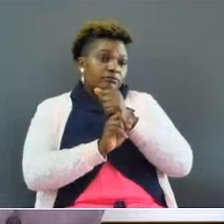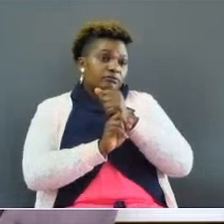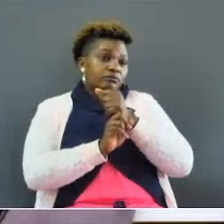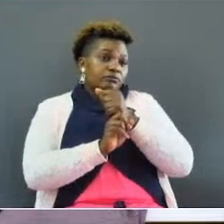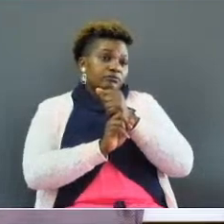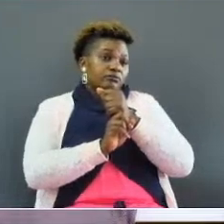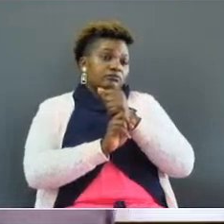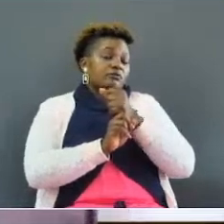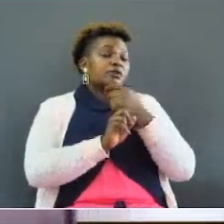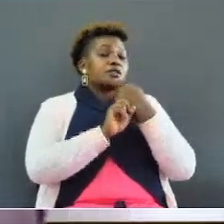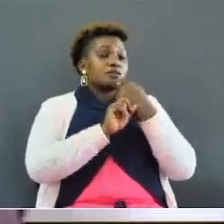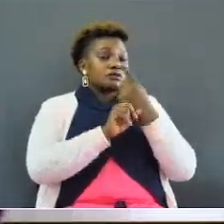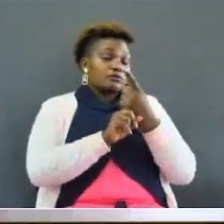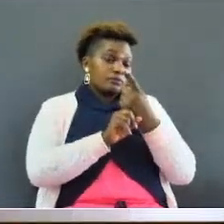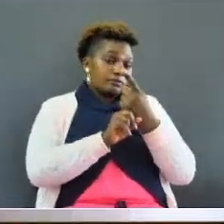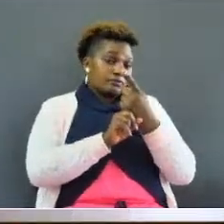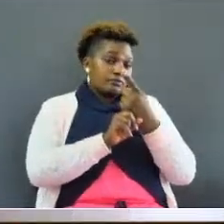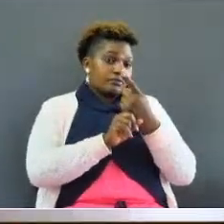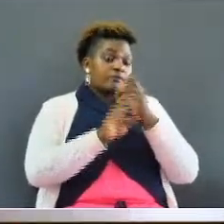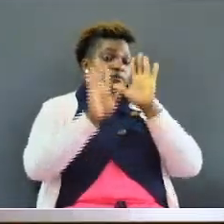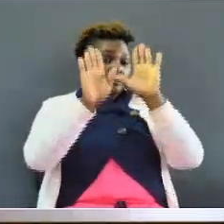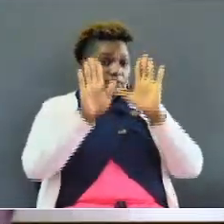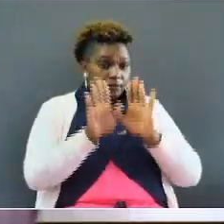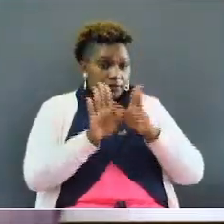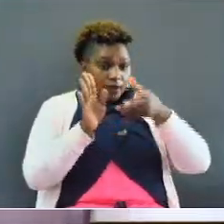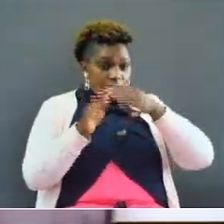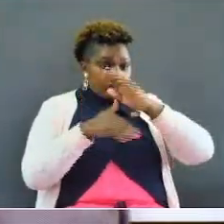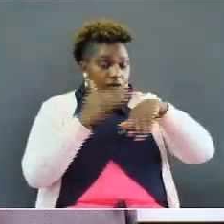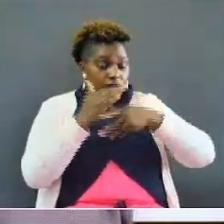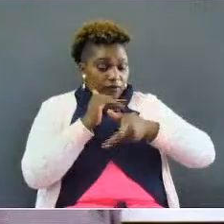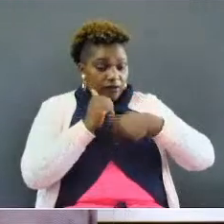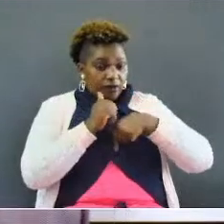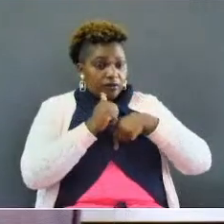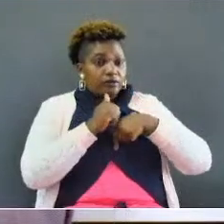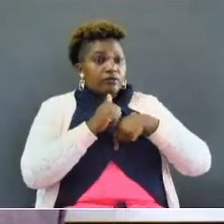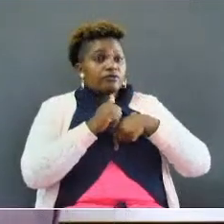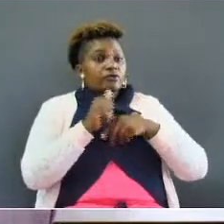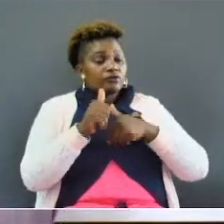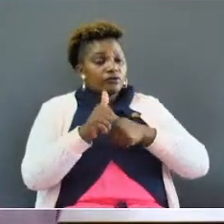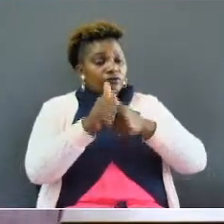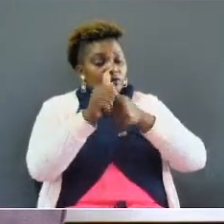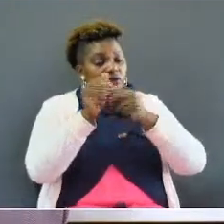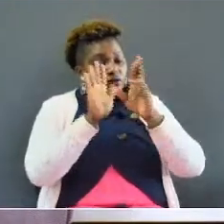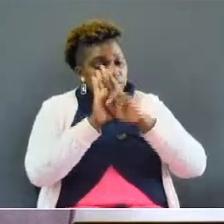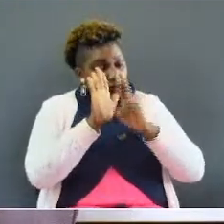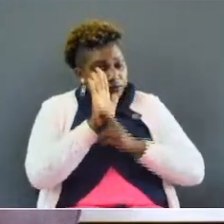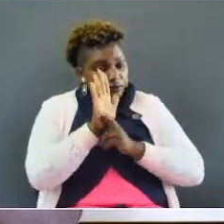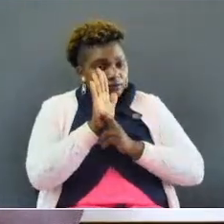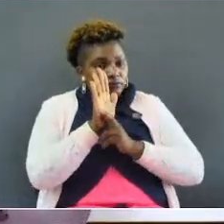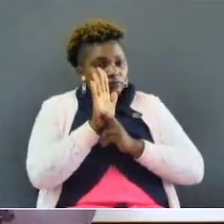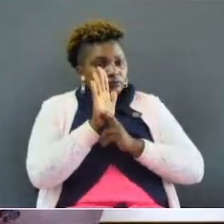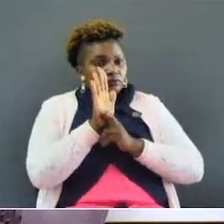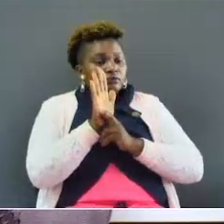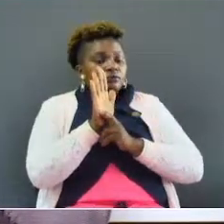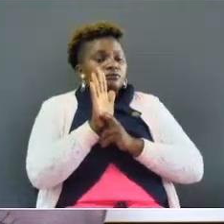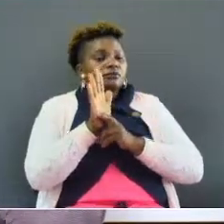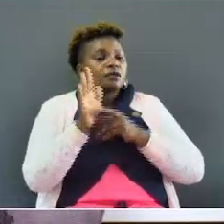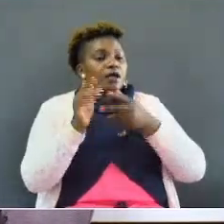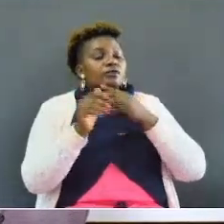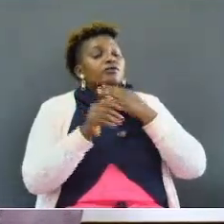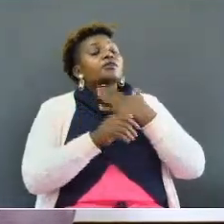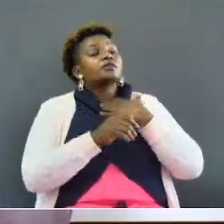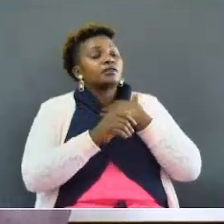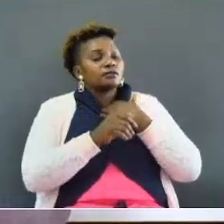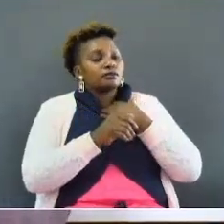And so, it is important for all of us to follow the protocols as we are